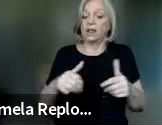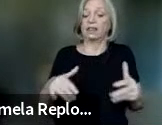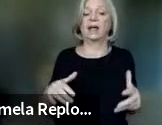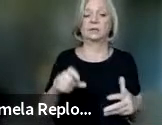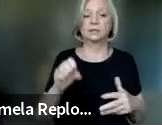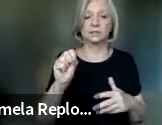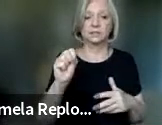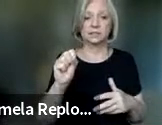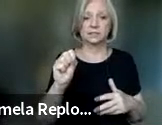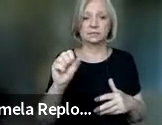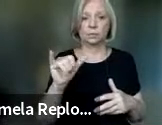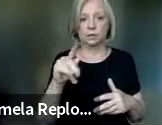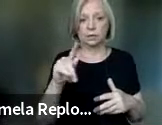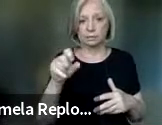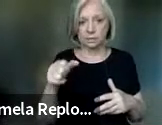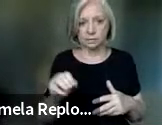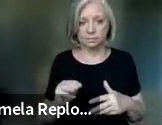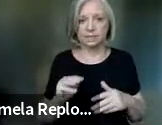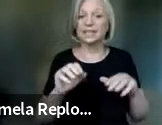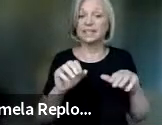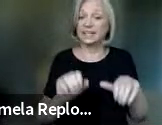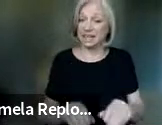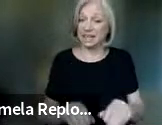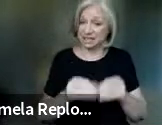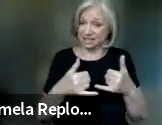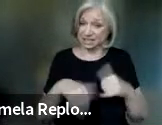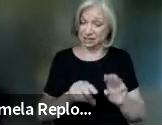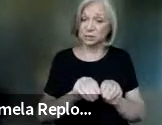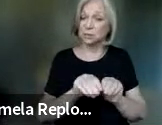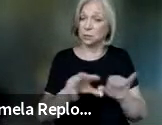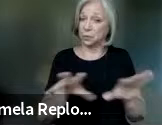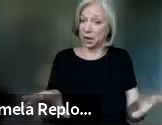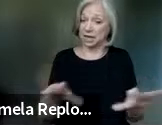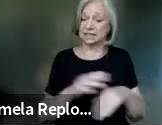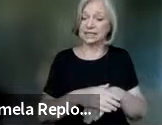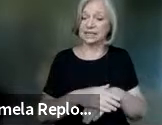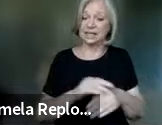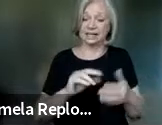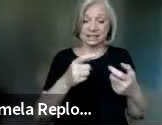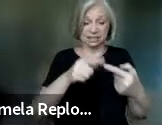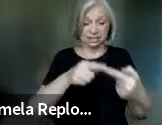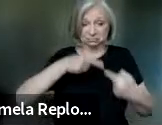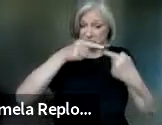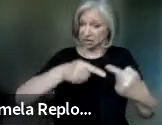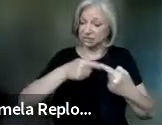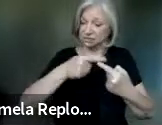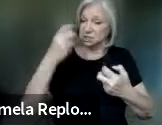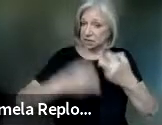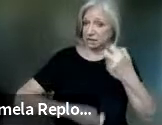has made the pandemic so difficult to control. Common symptoms are